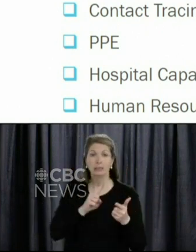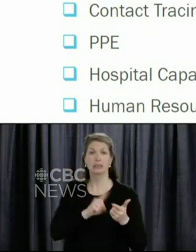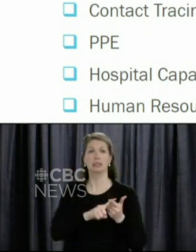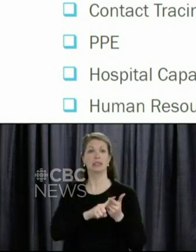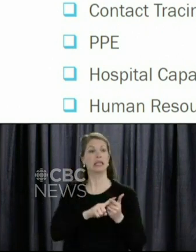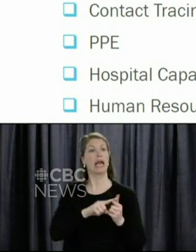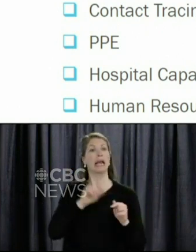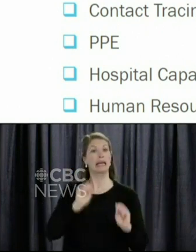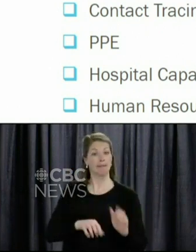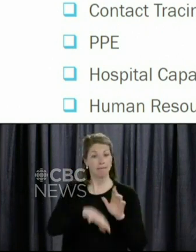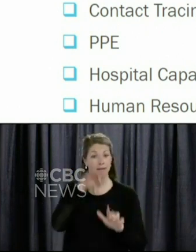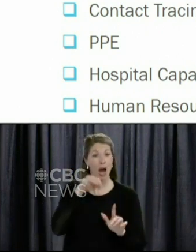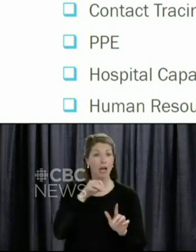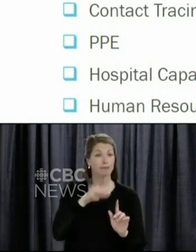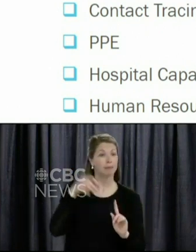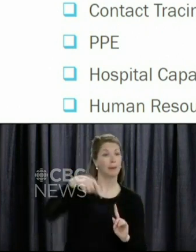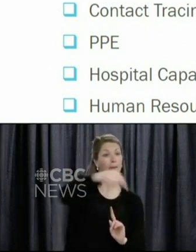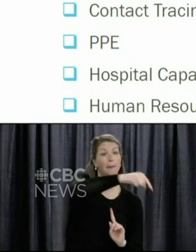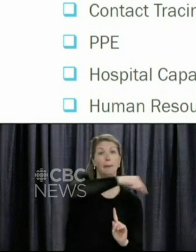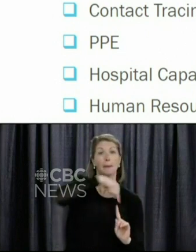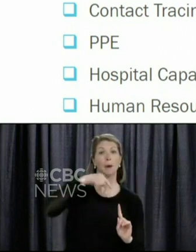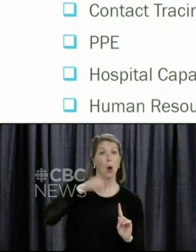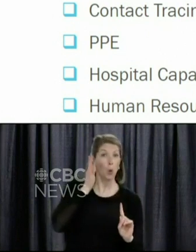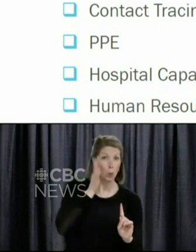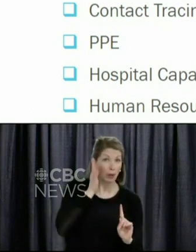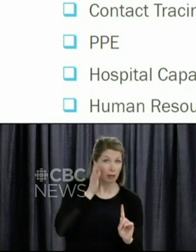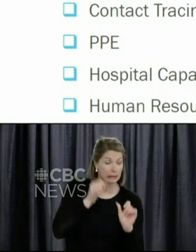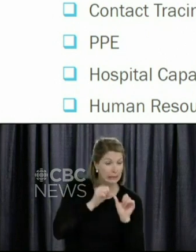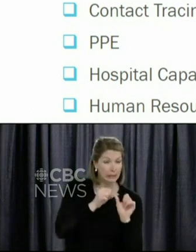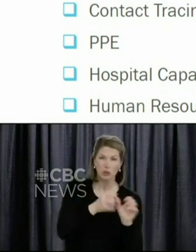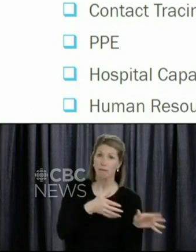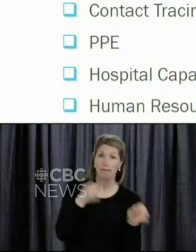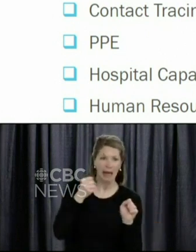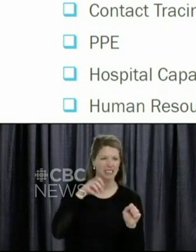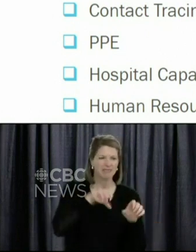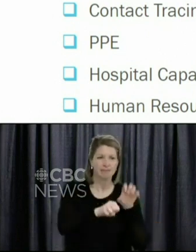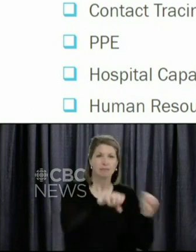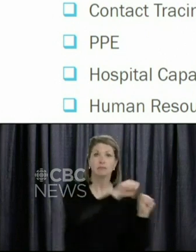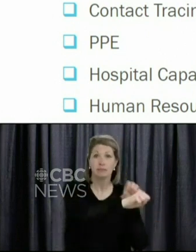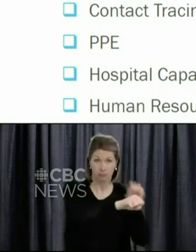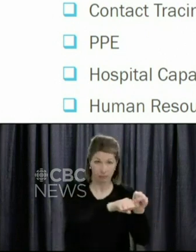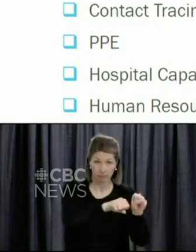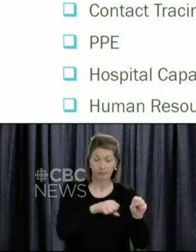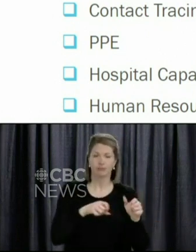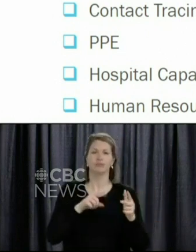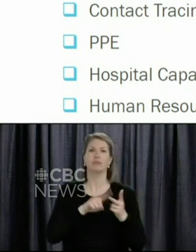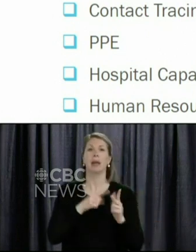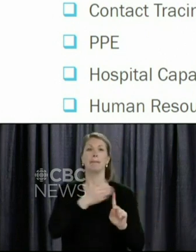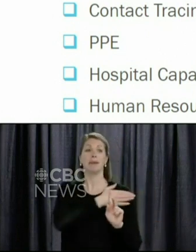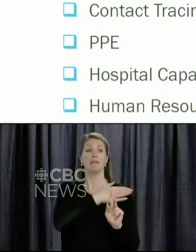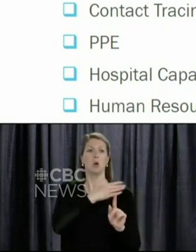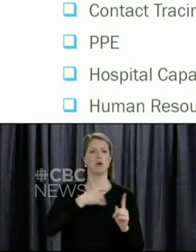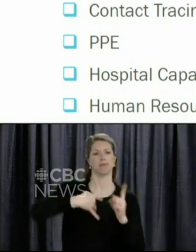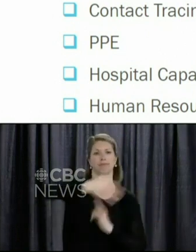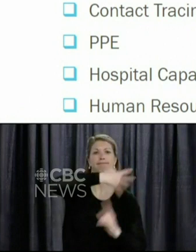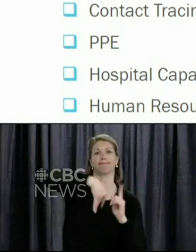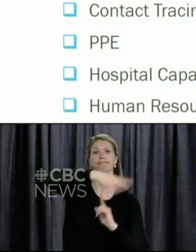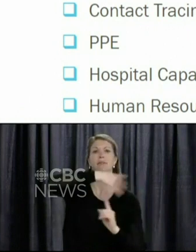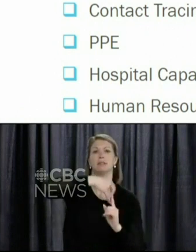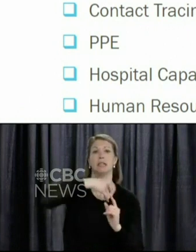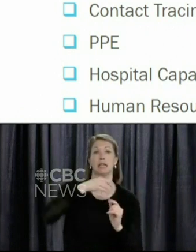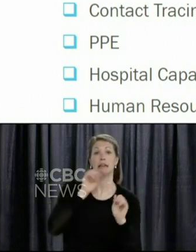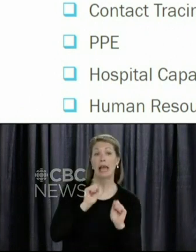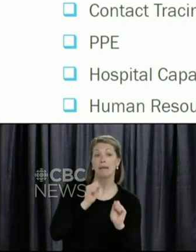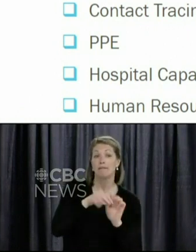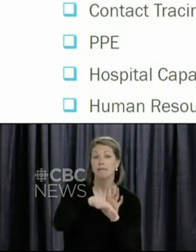in a timely fashion, primarily before the contacts primarily having symptoms? Do we have enough personal